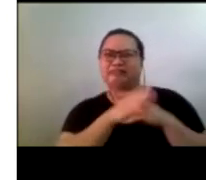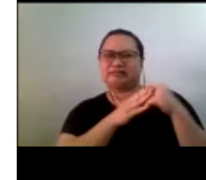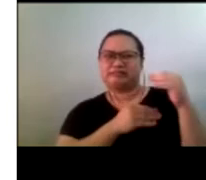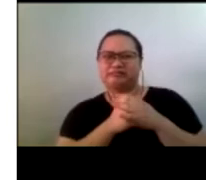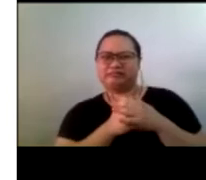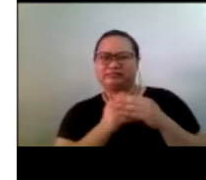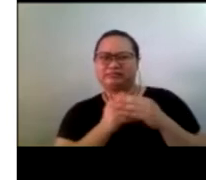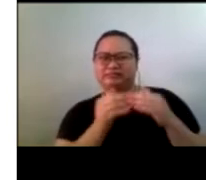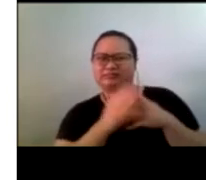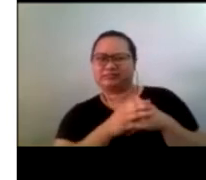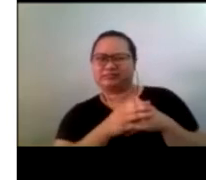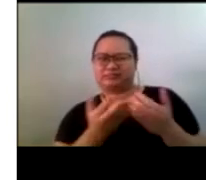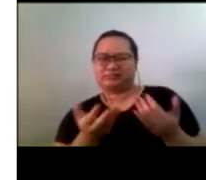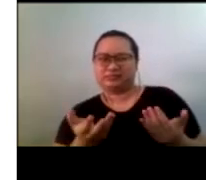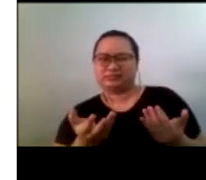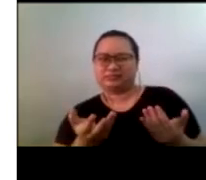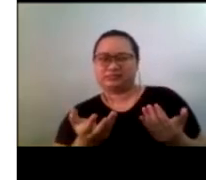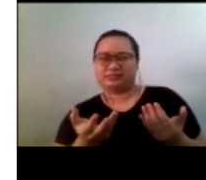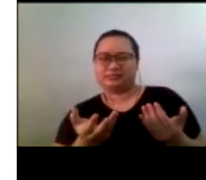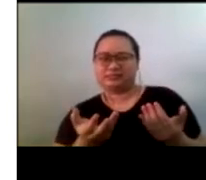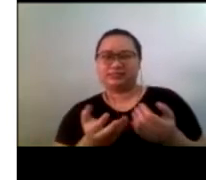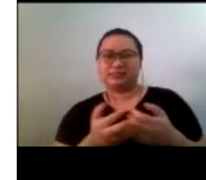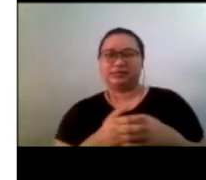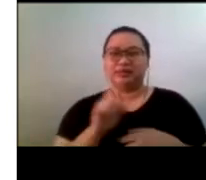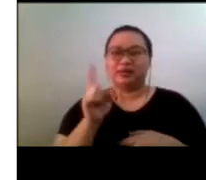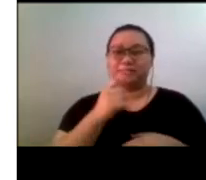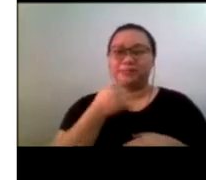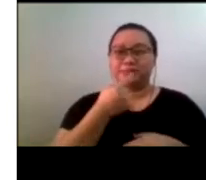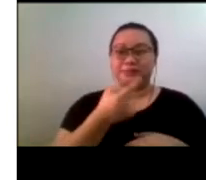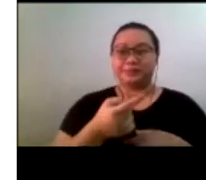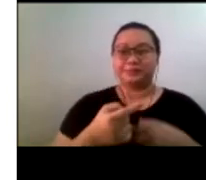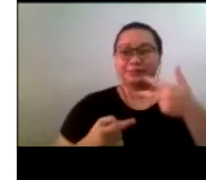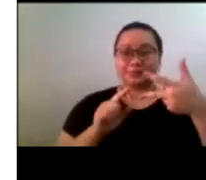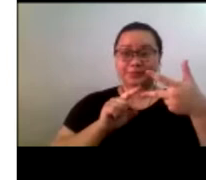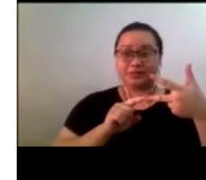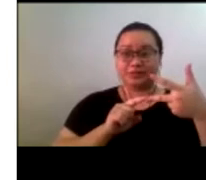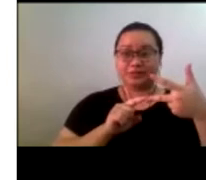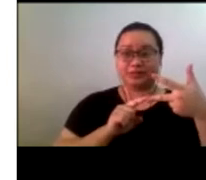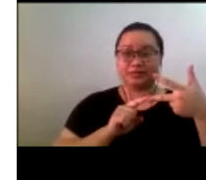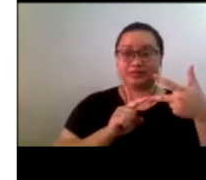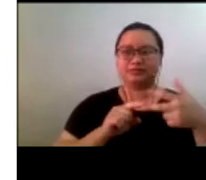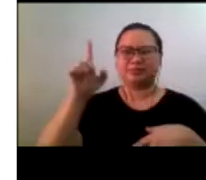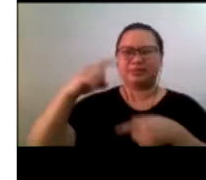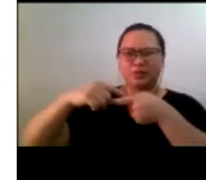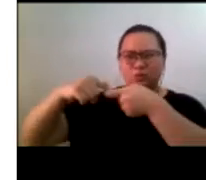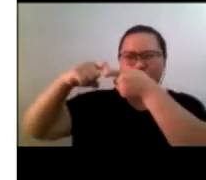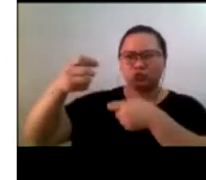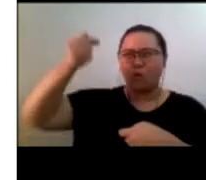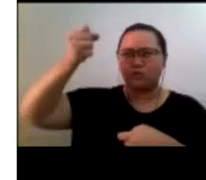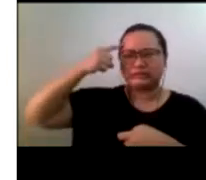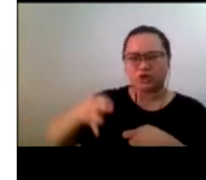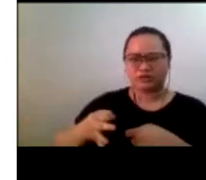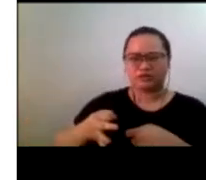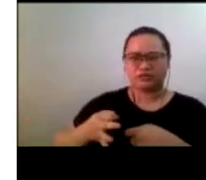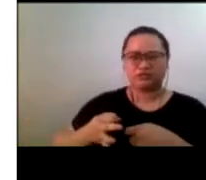to suspend judgment and to extend grace. So that means we just take what's being said for